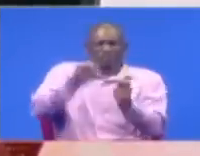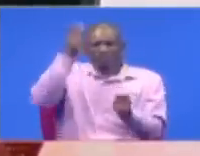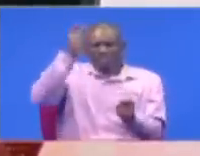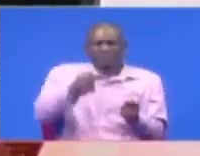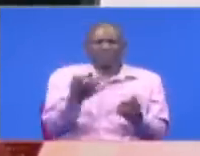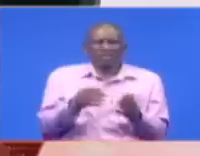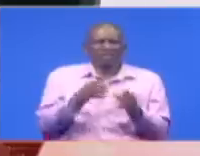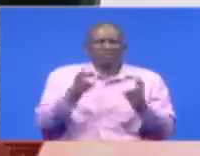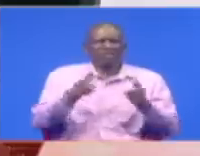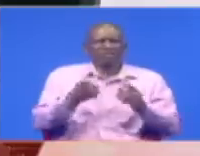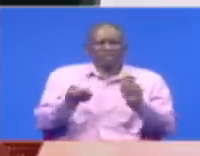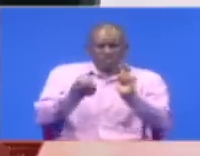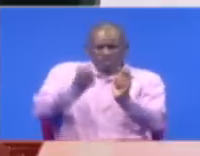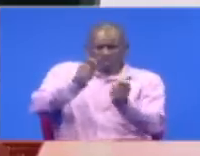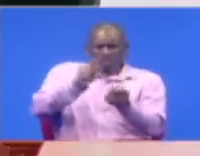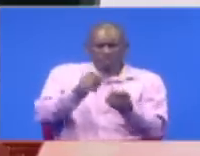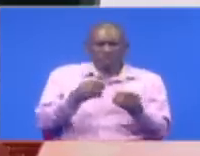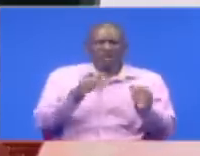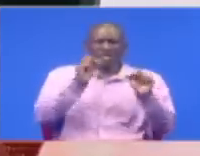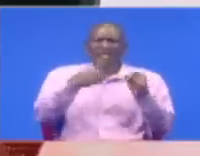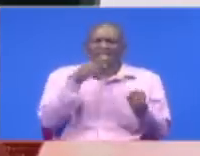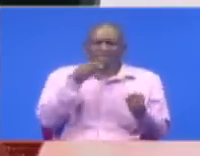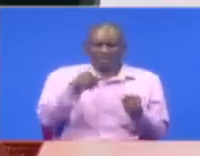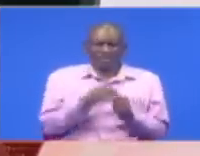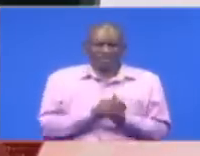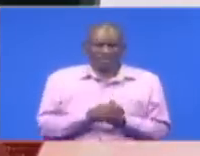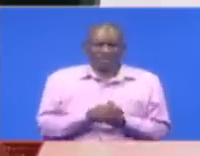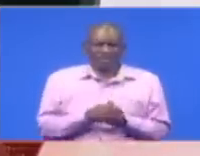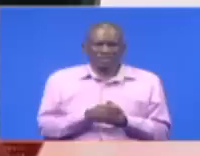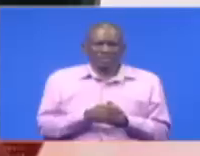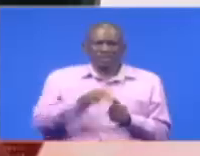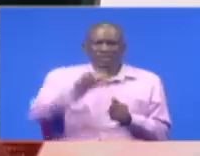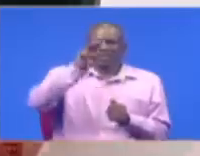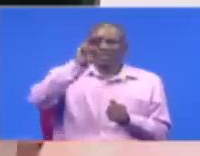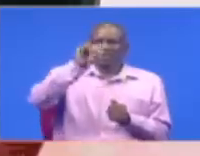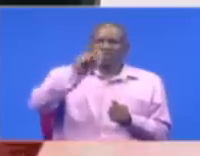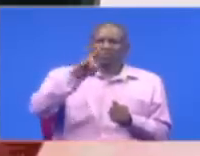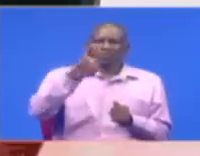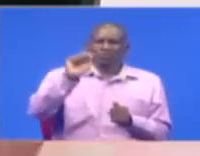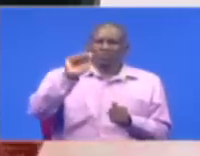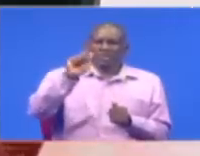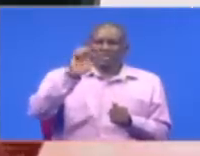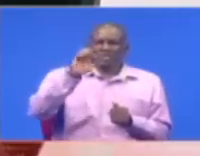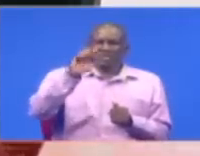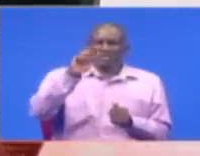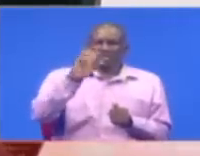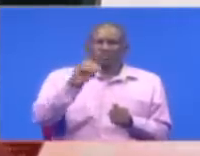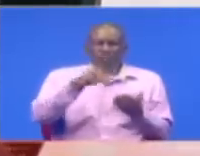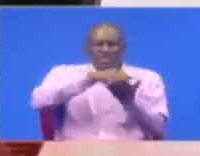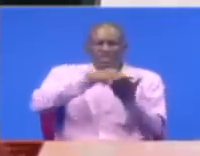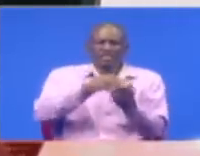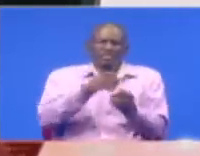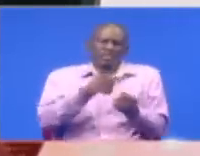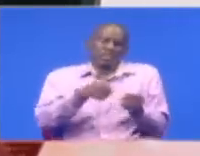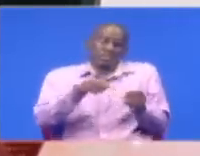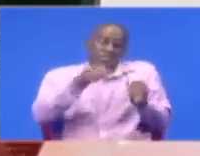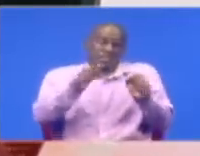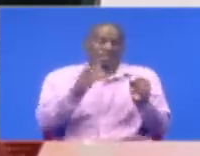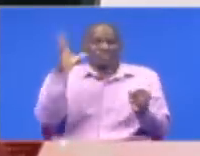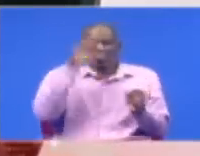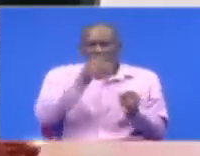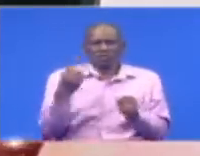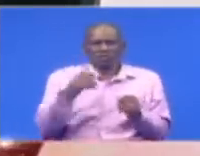Very, very transformative. Let me say this. The Murwateto case, although misunderstood and misapplied